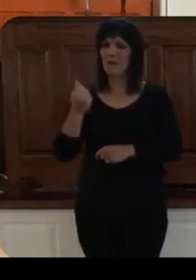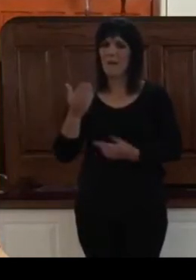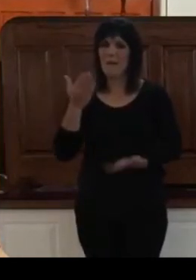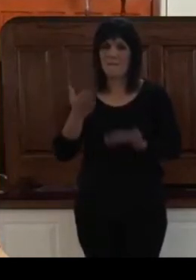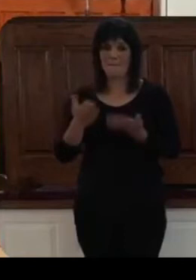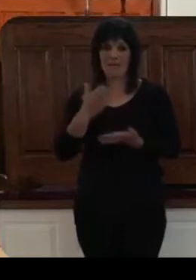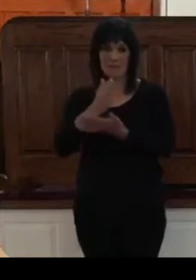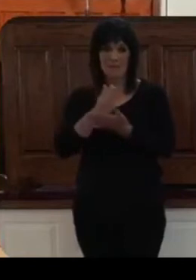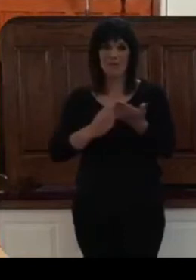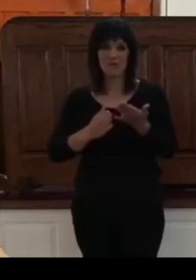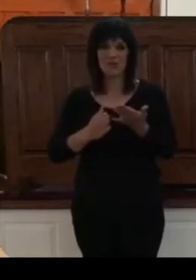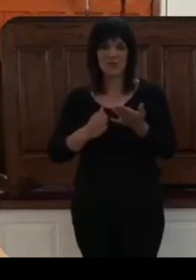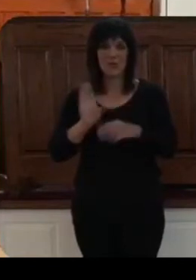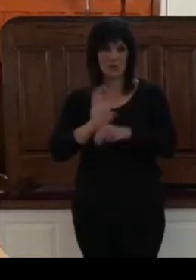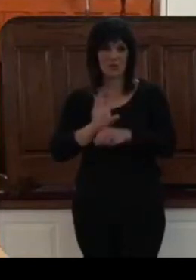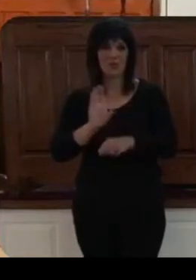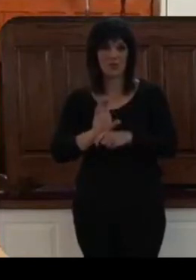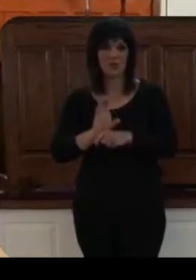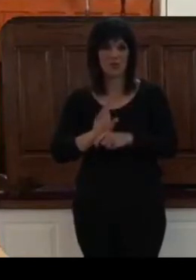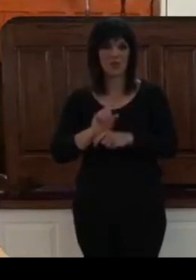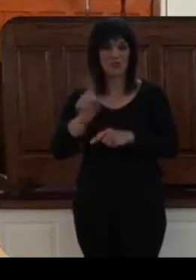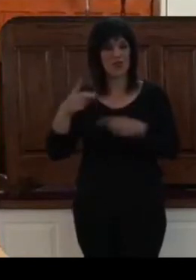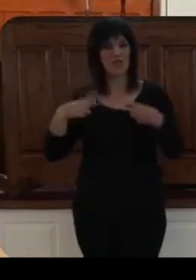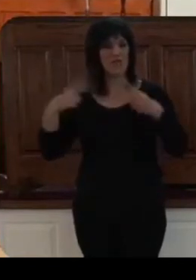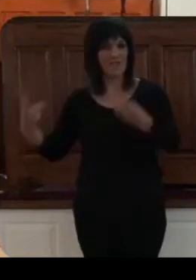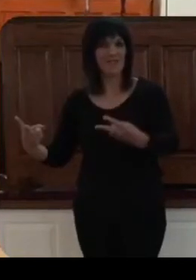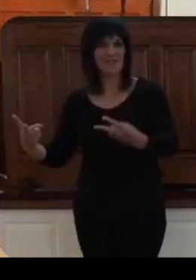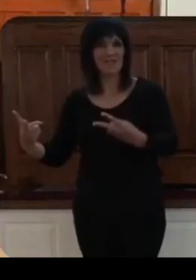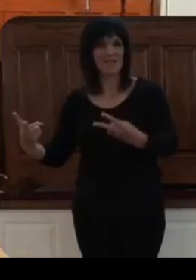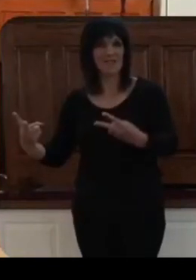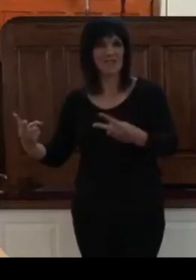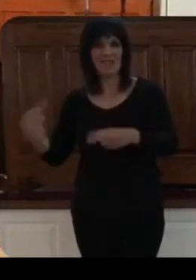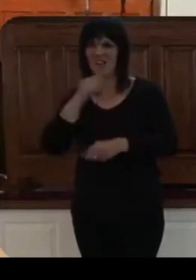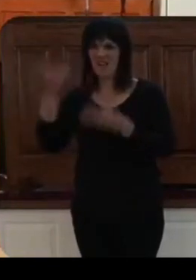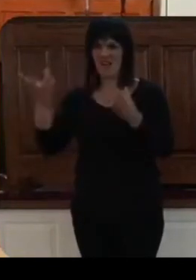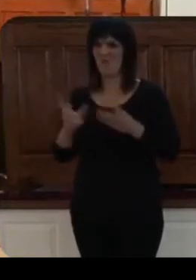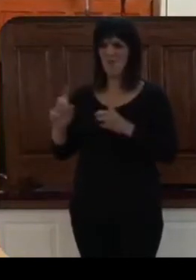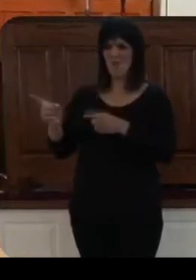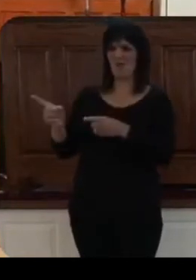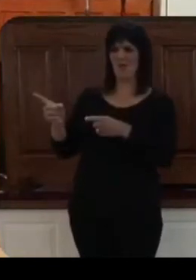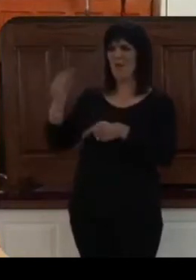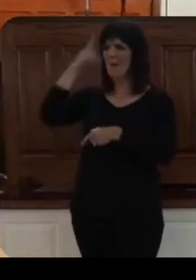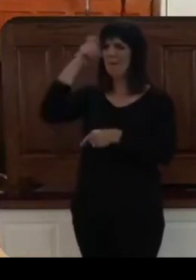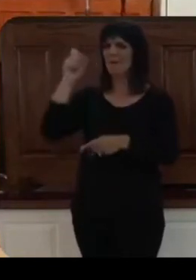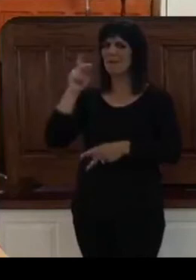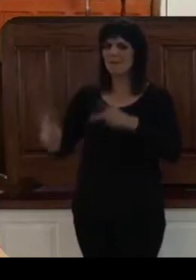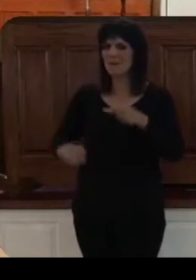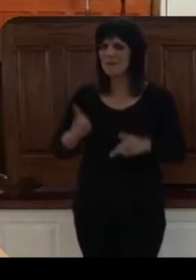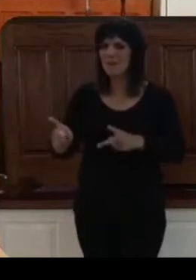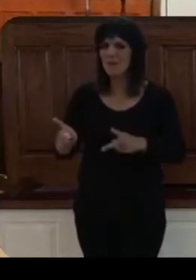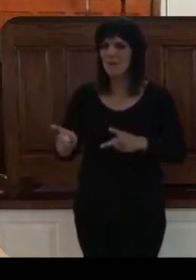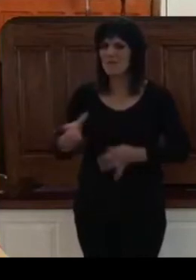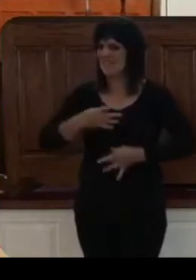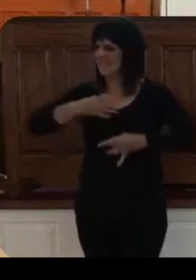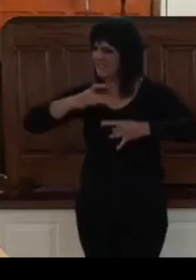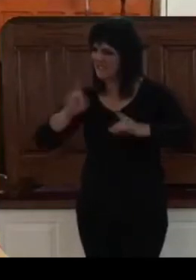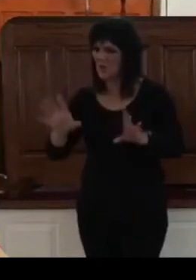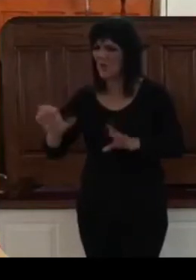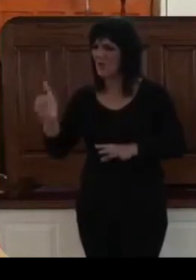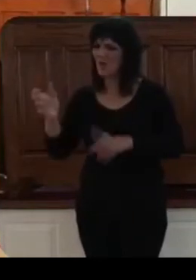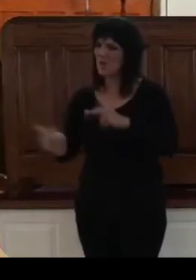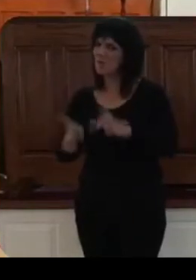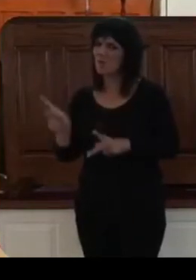an unsaved person walks into some church, they're going to be turned off immediately because there's people there that don't like each other, and it's